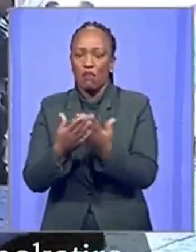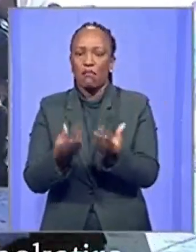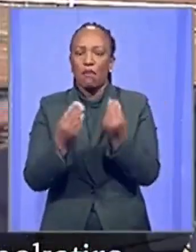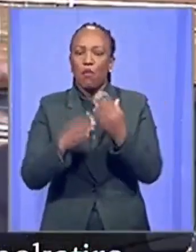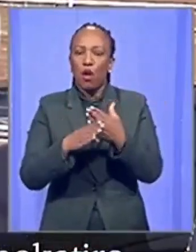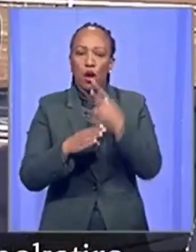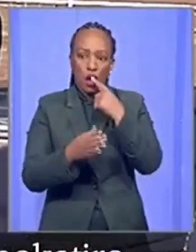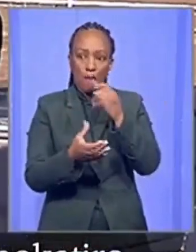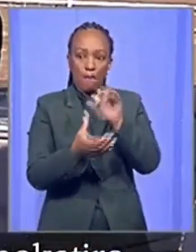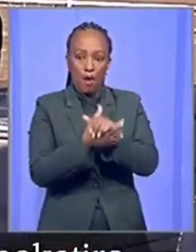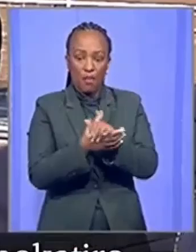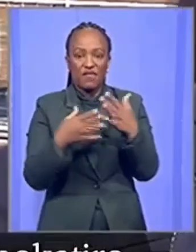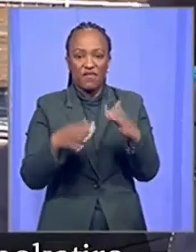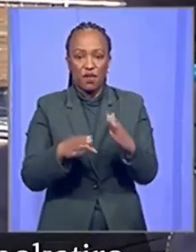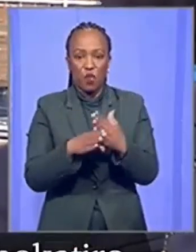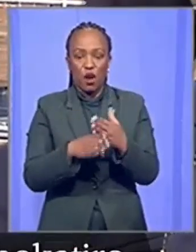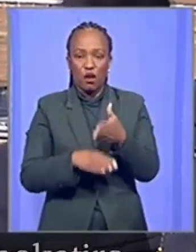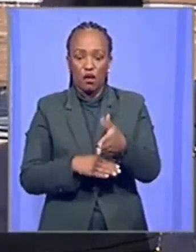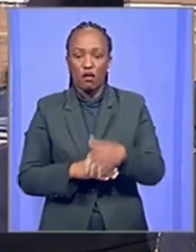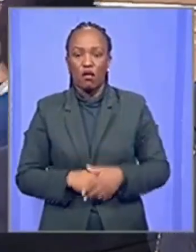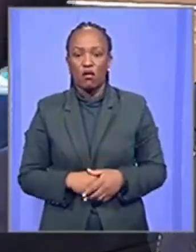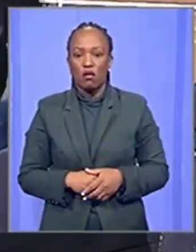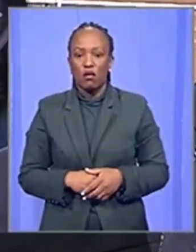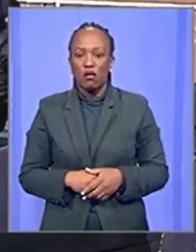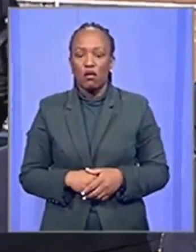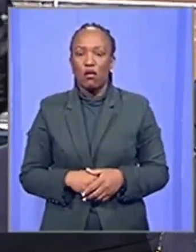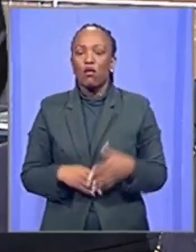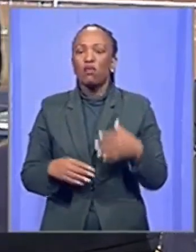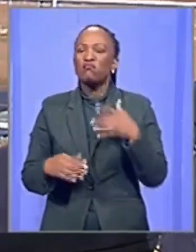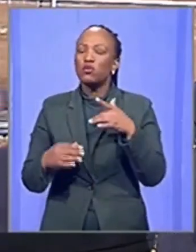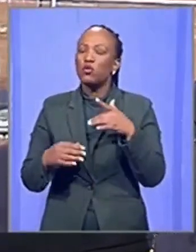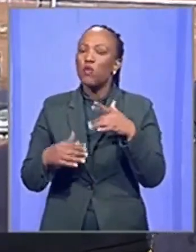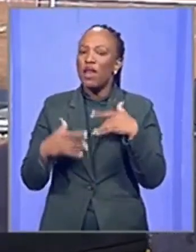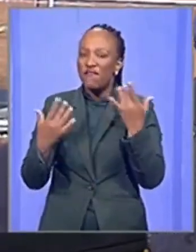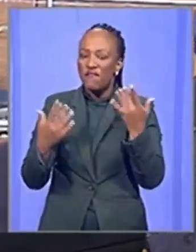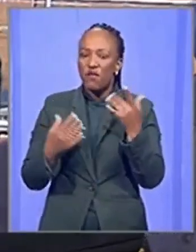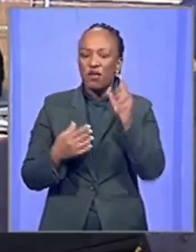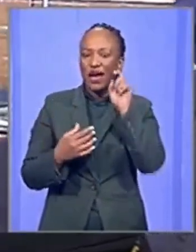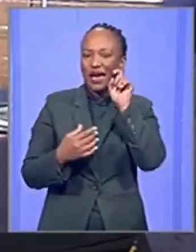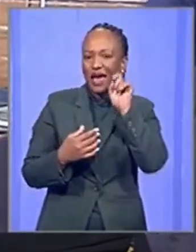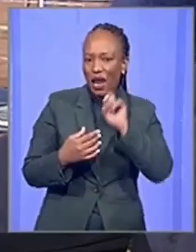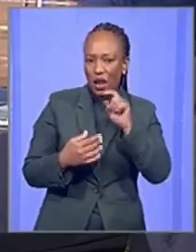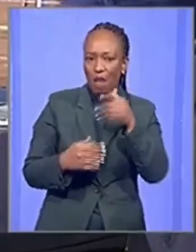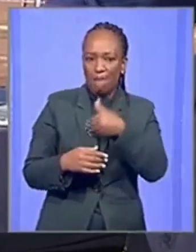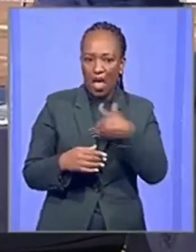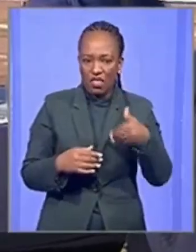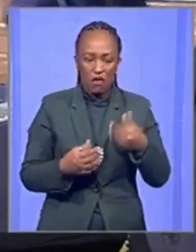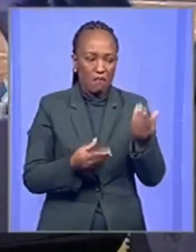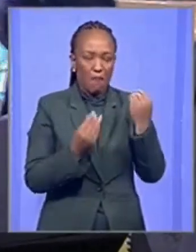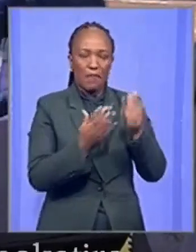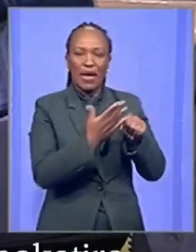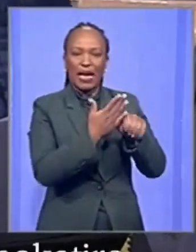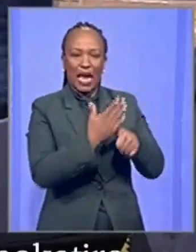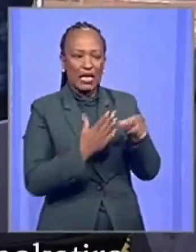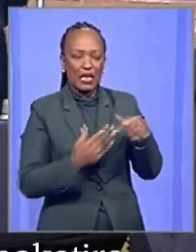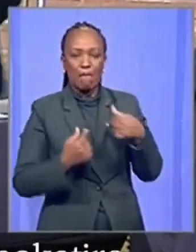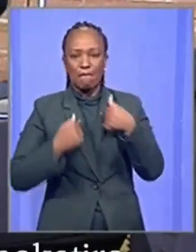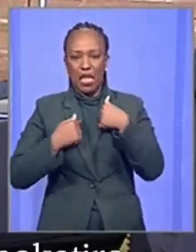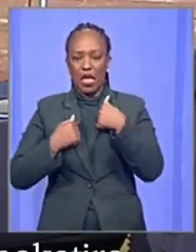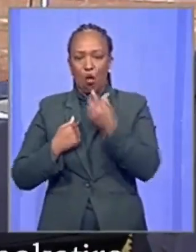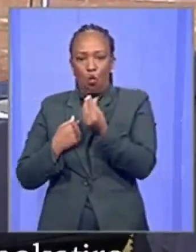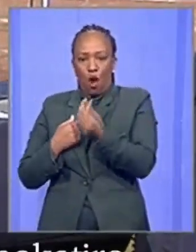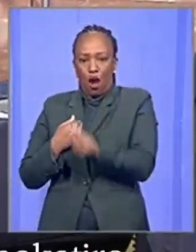mosebetsi. Ga gona sepitse se utlwisang botlhoko o dula le o mama mo tlong o yo peyang granta mo ile gore wena o le ngwana wa